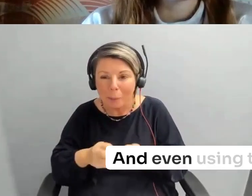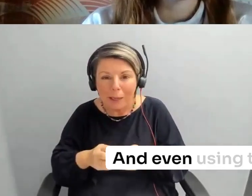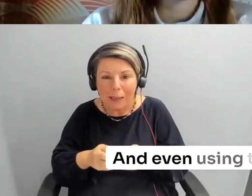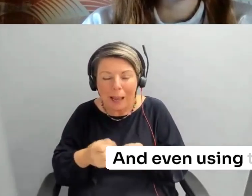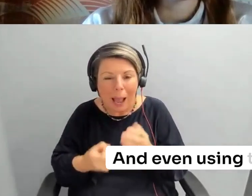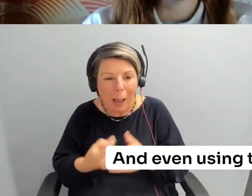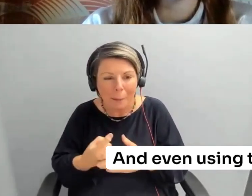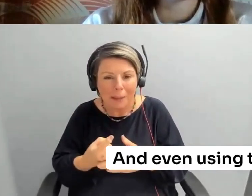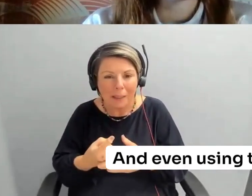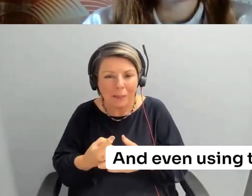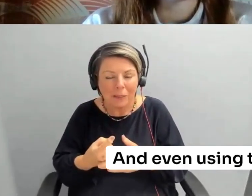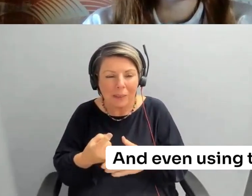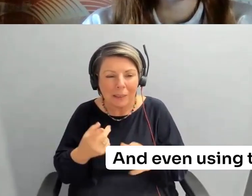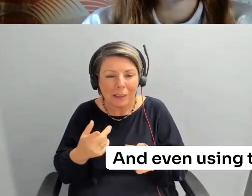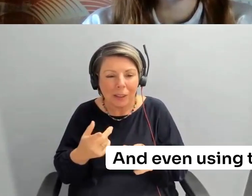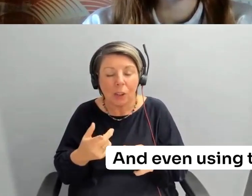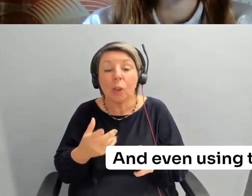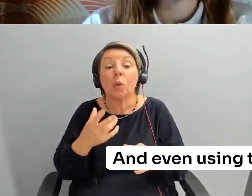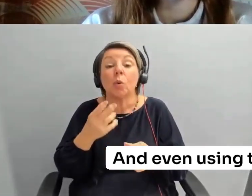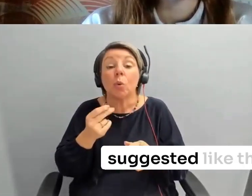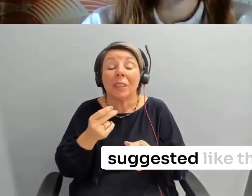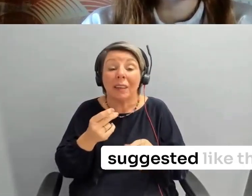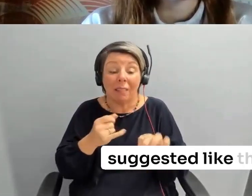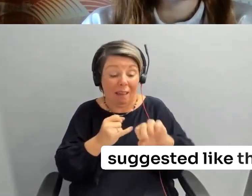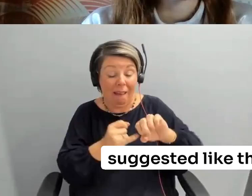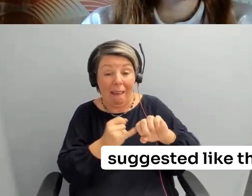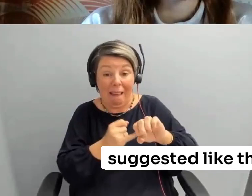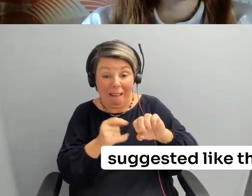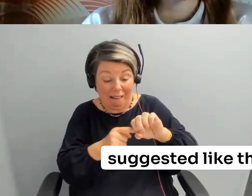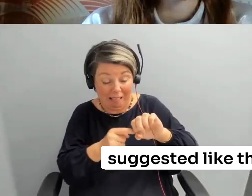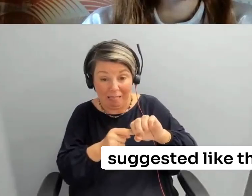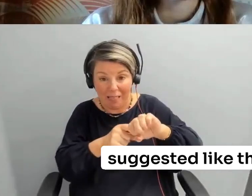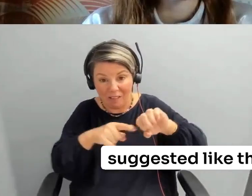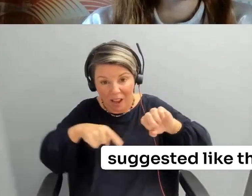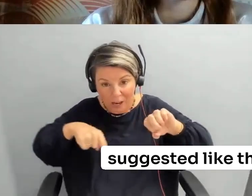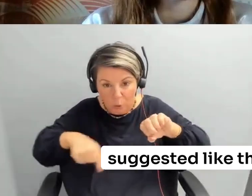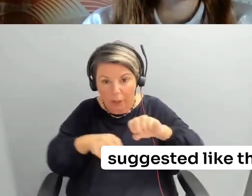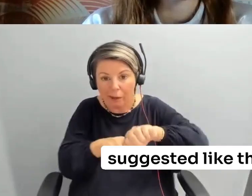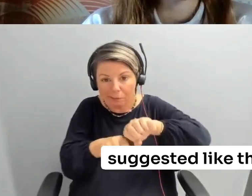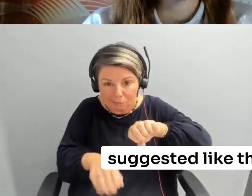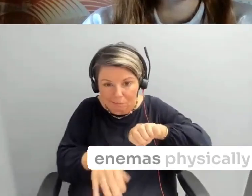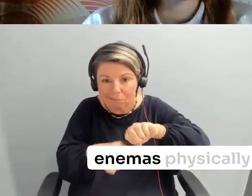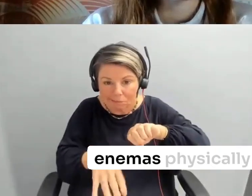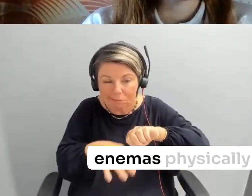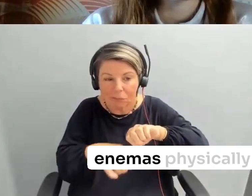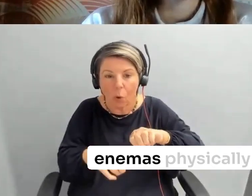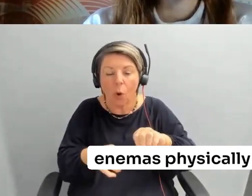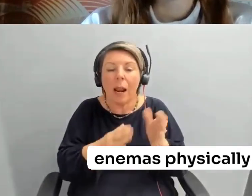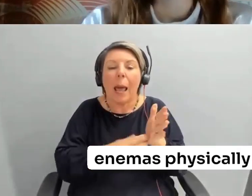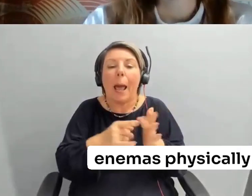And even using those anal evacuators I suggested, like the suppositories or mini